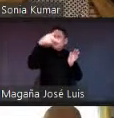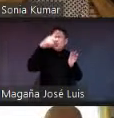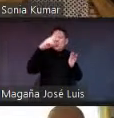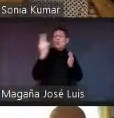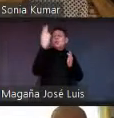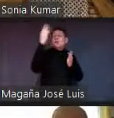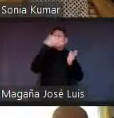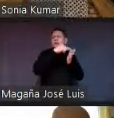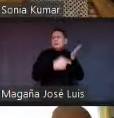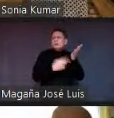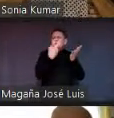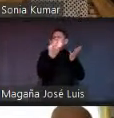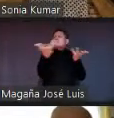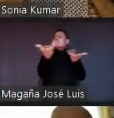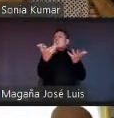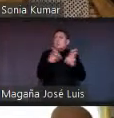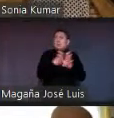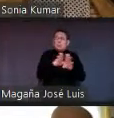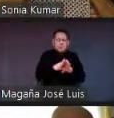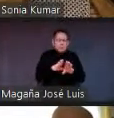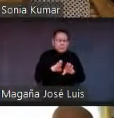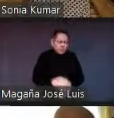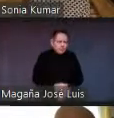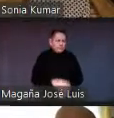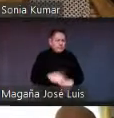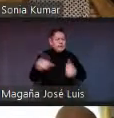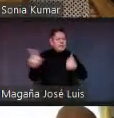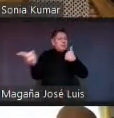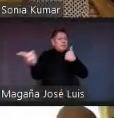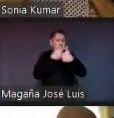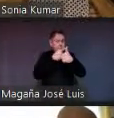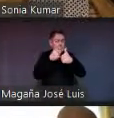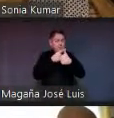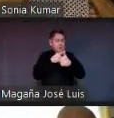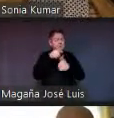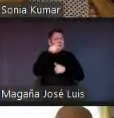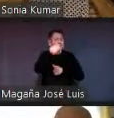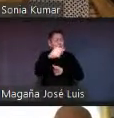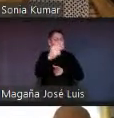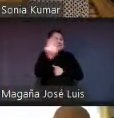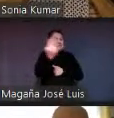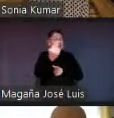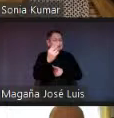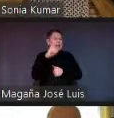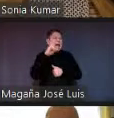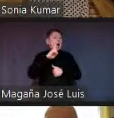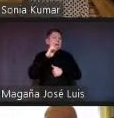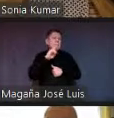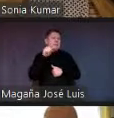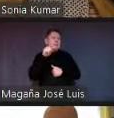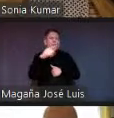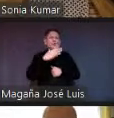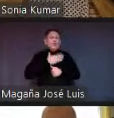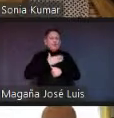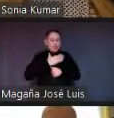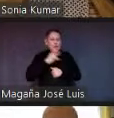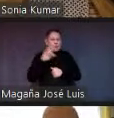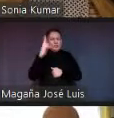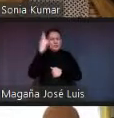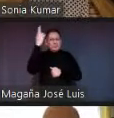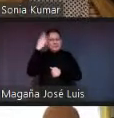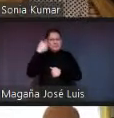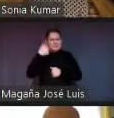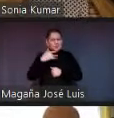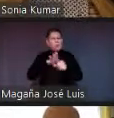into three key areas. First of all, deciding what the competencies are. Secondly, how do you actually implement it? And finally, how